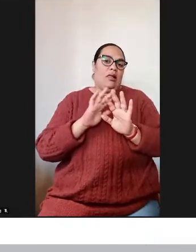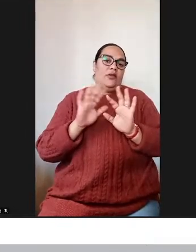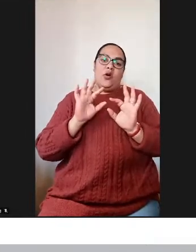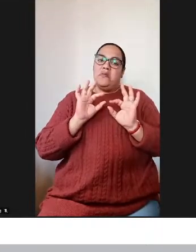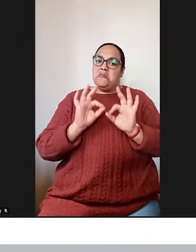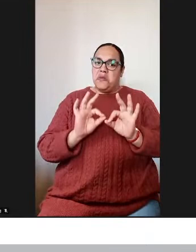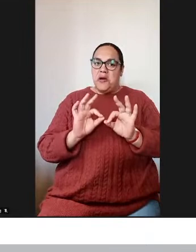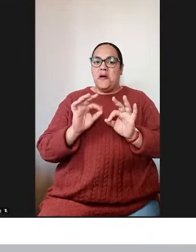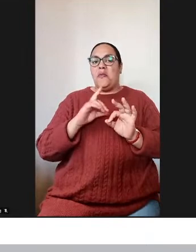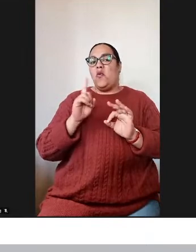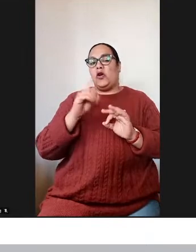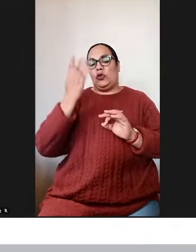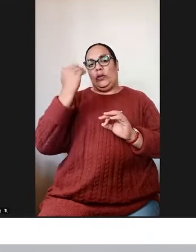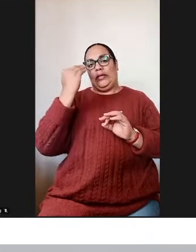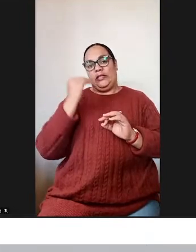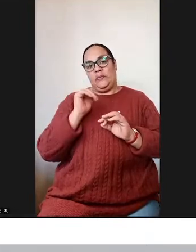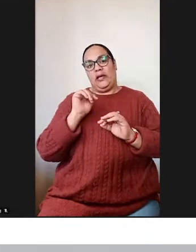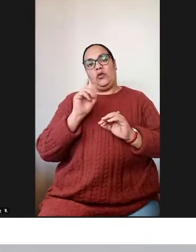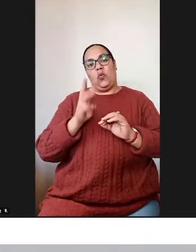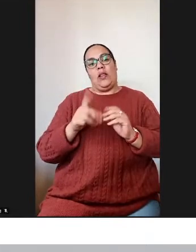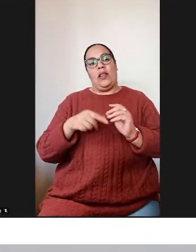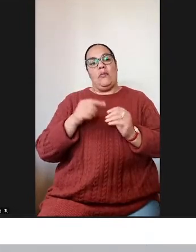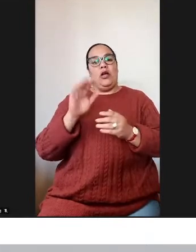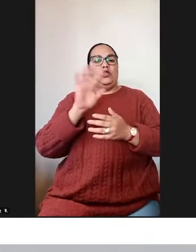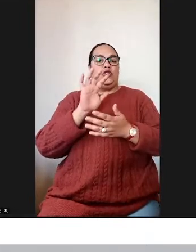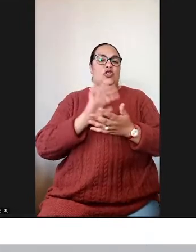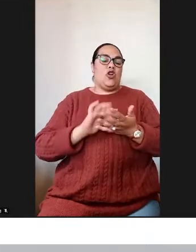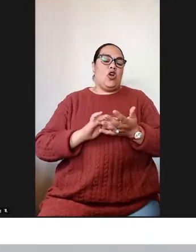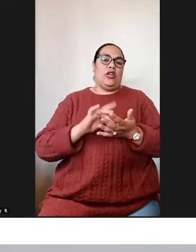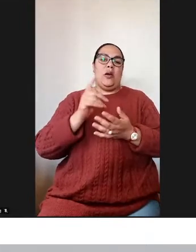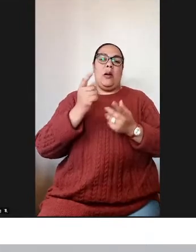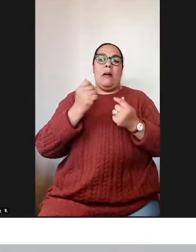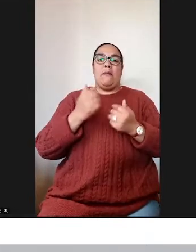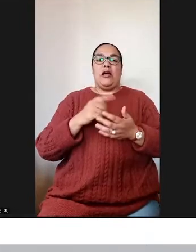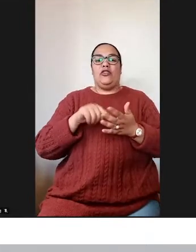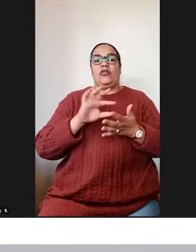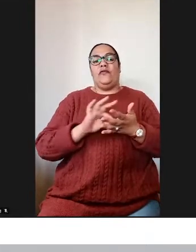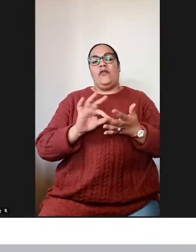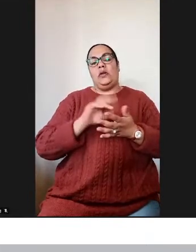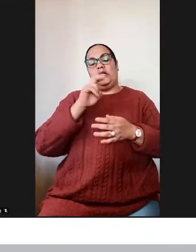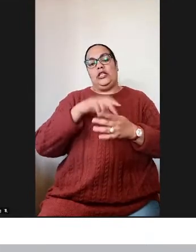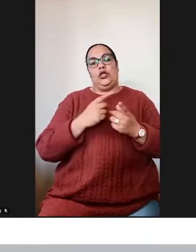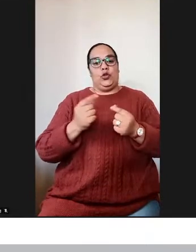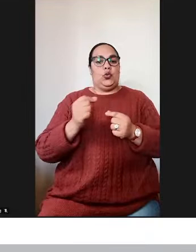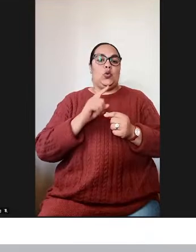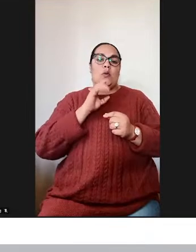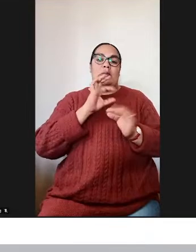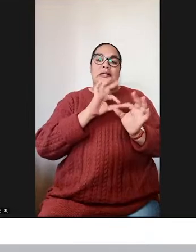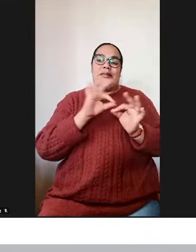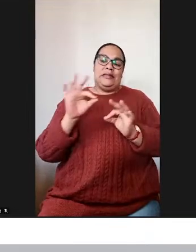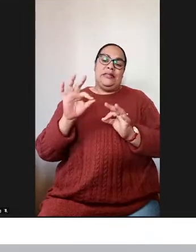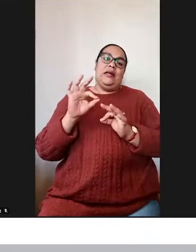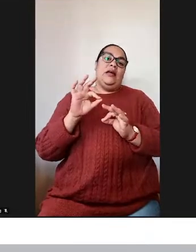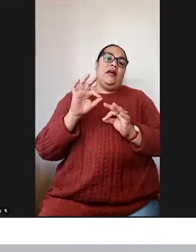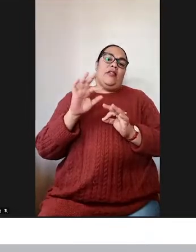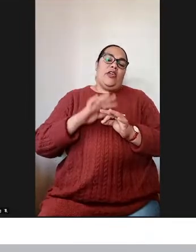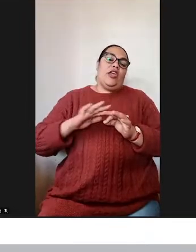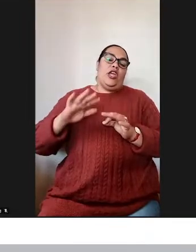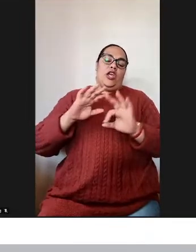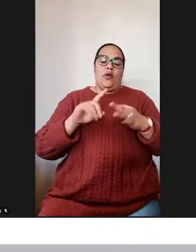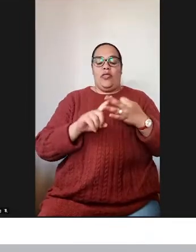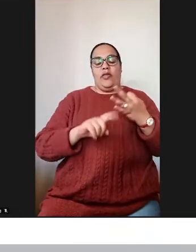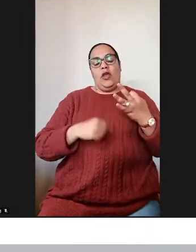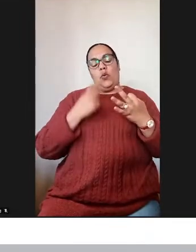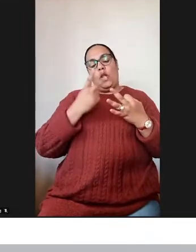terms of what the expectation would be on scenarios that budget votes needs to do. So those are the three areas that we're going to look